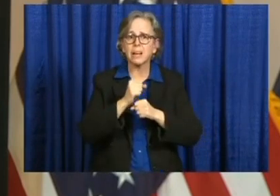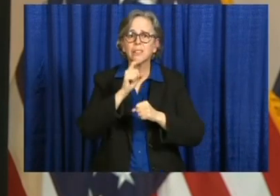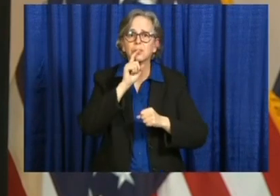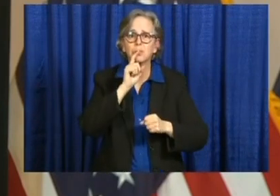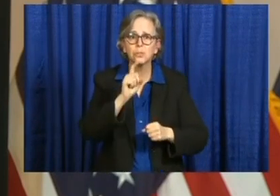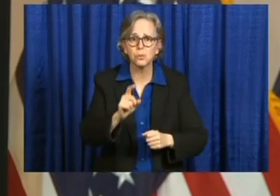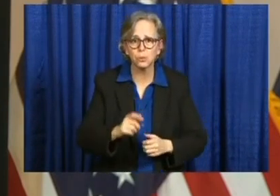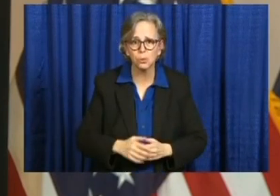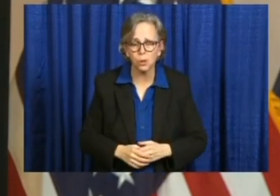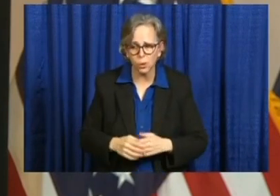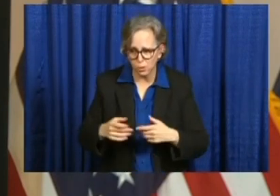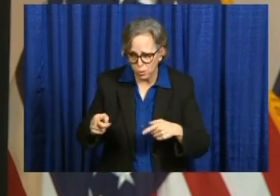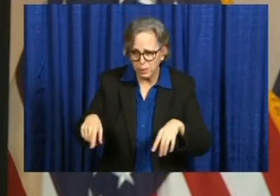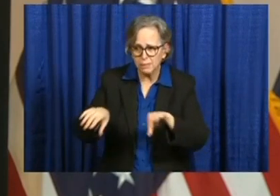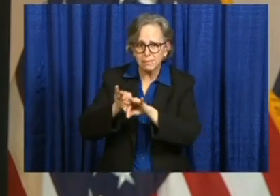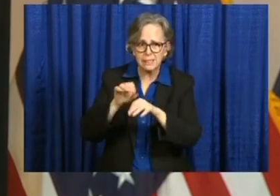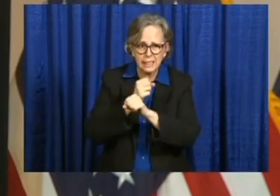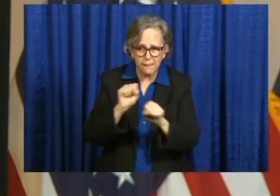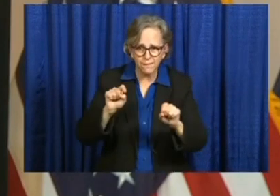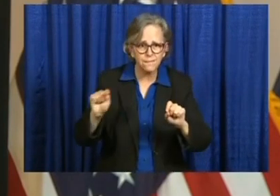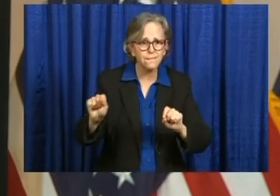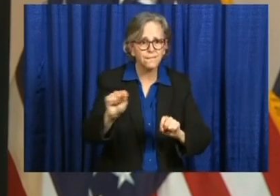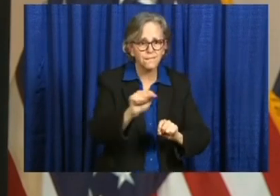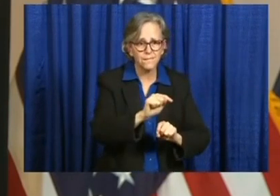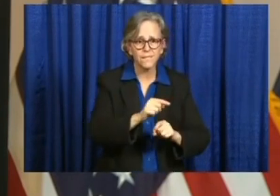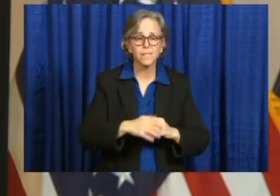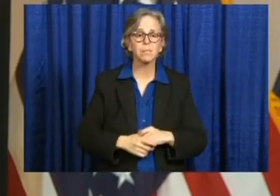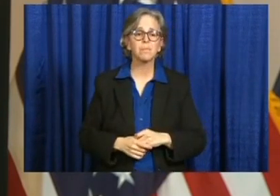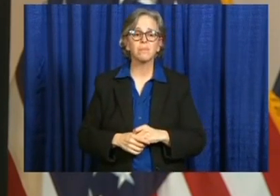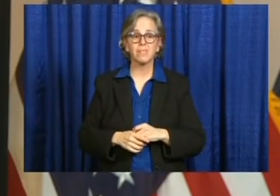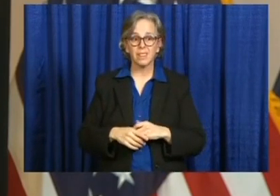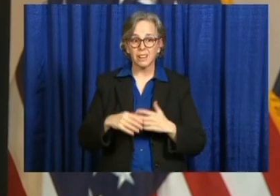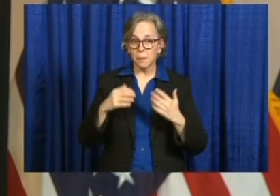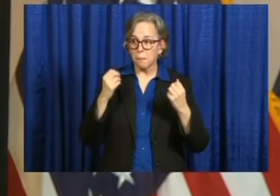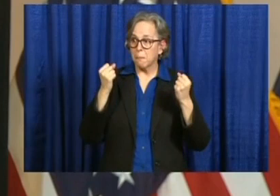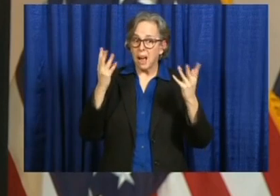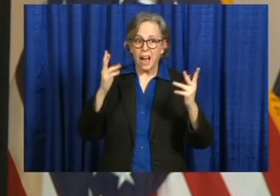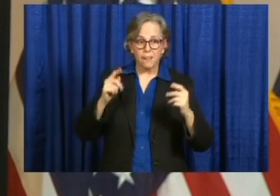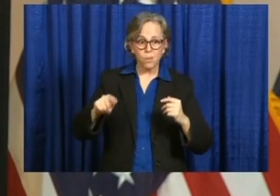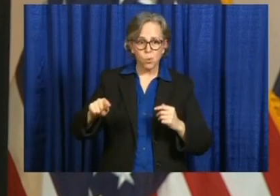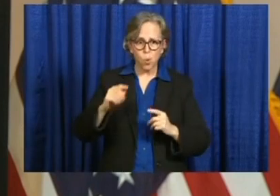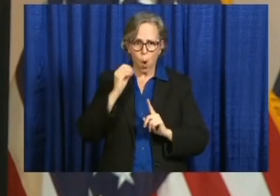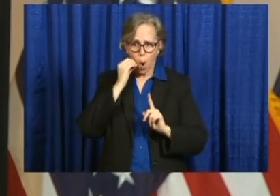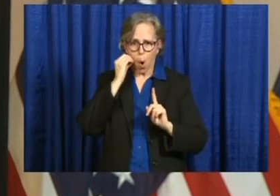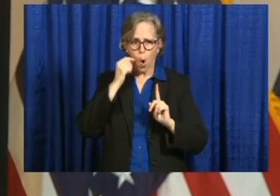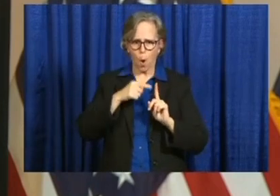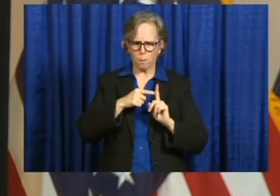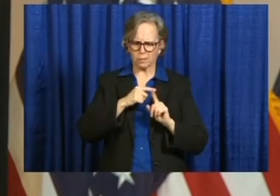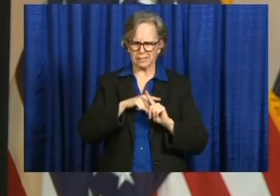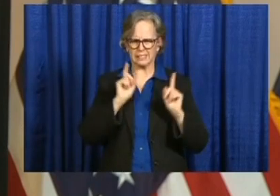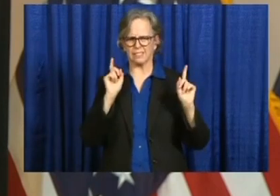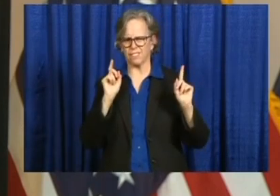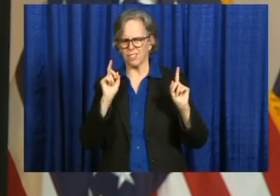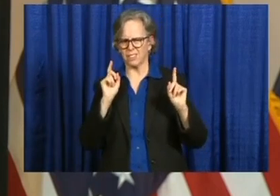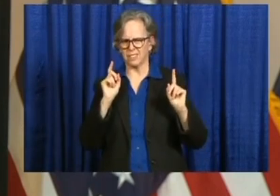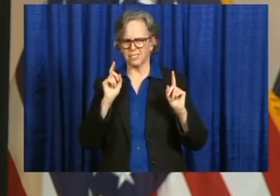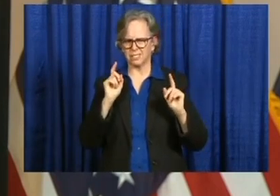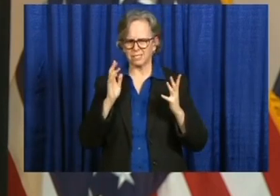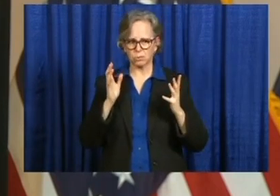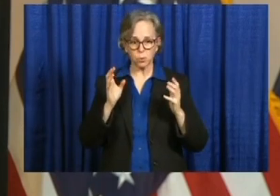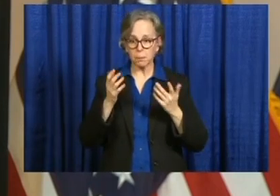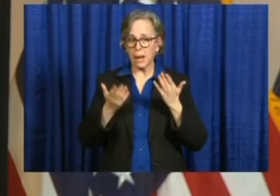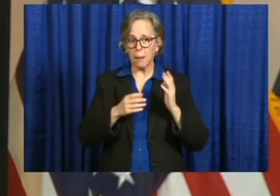now very different. It's our office, it's our school, it's our playground, it's our movie theater. And for some of